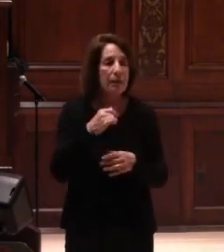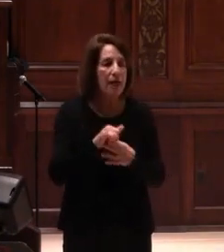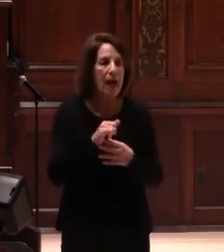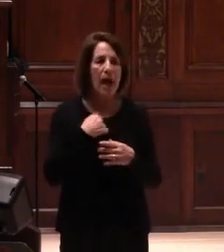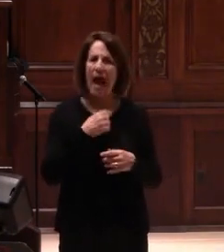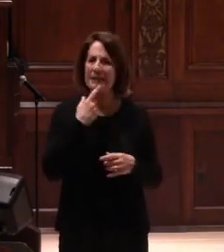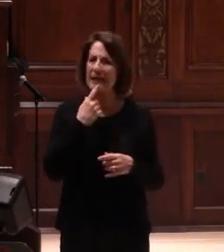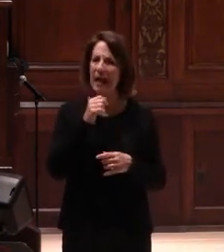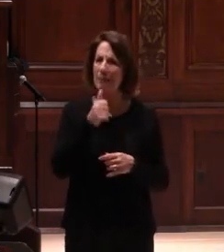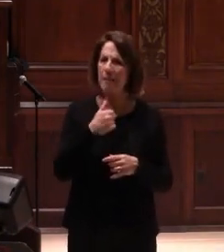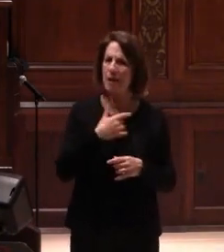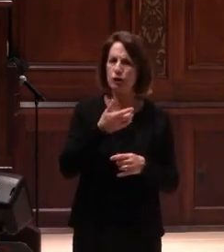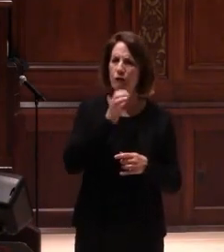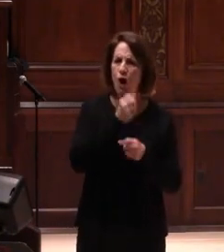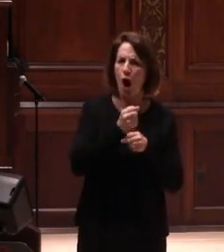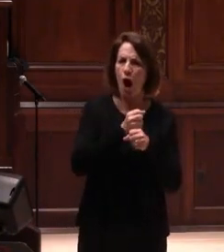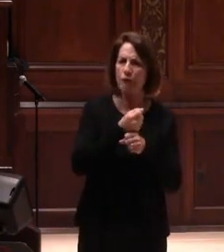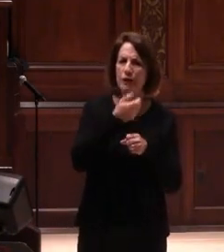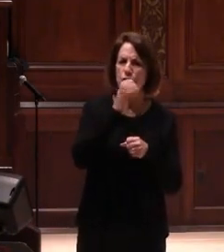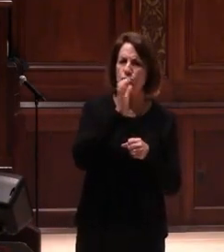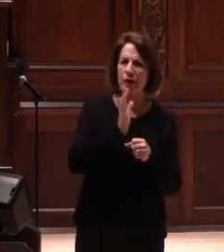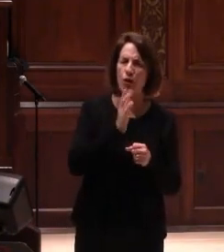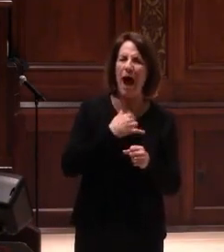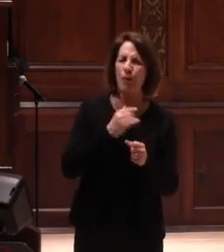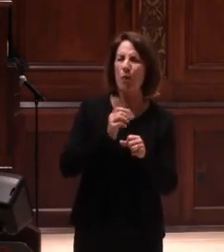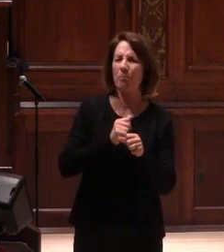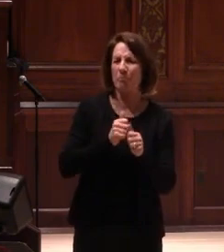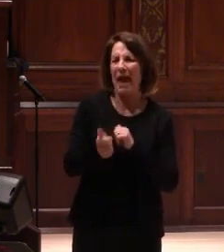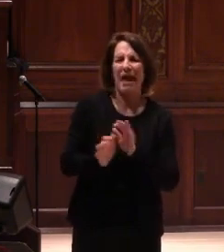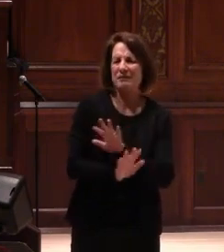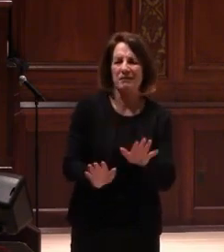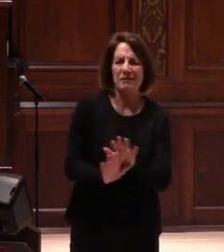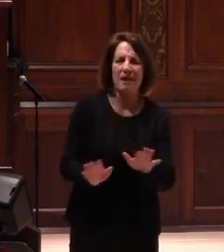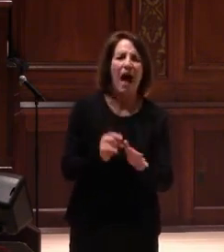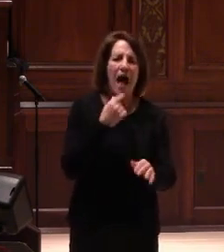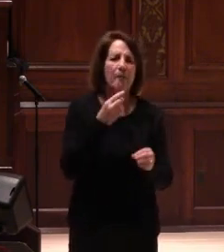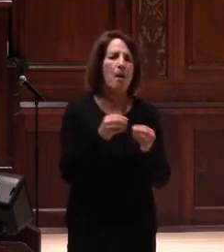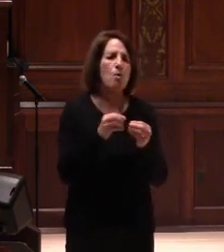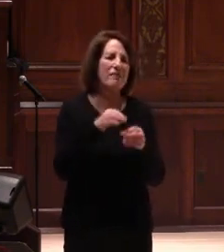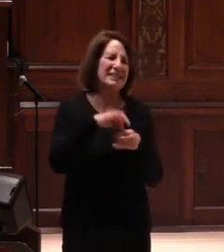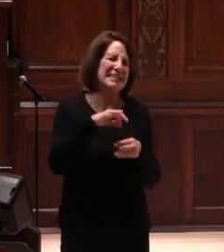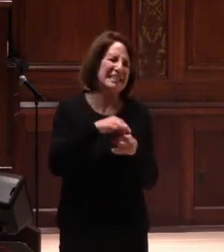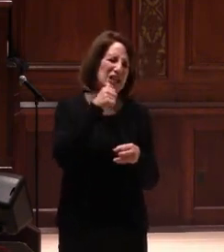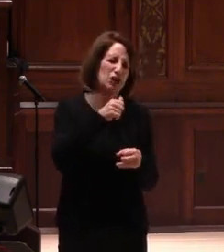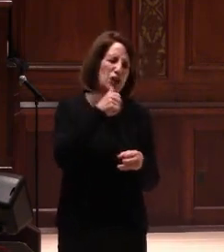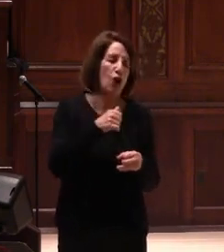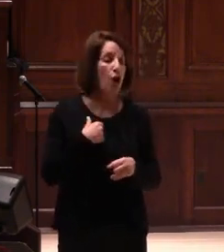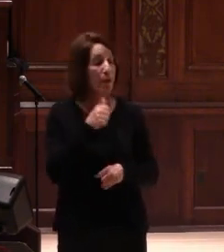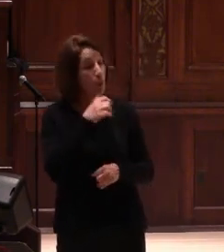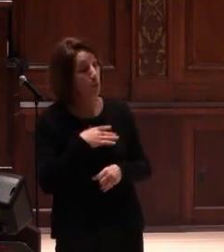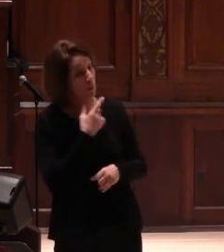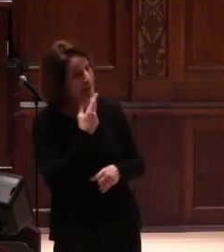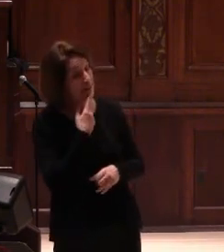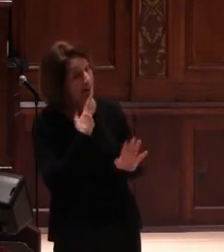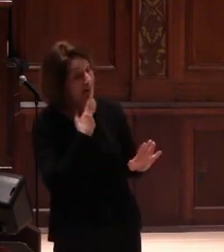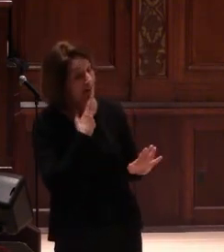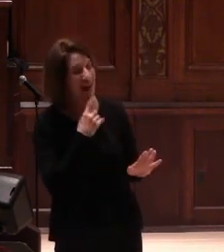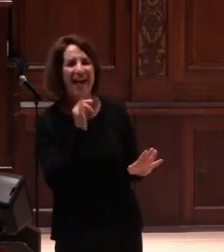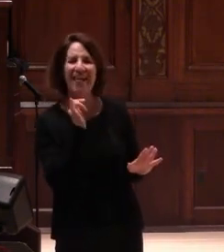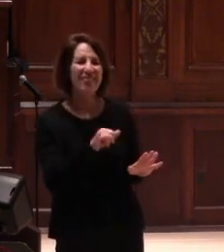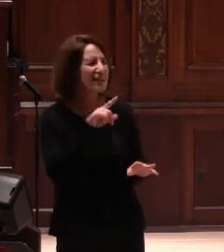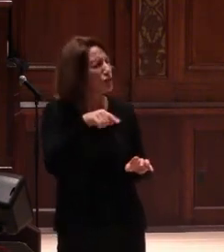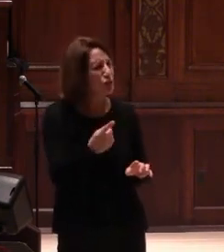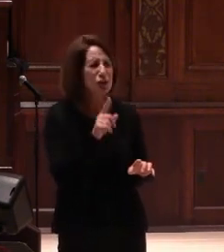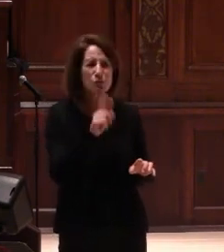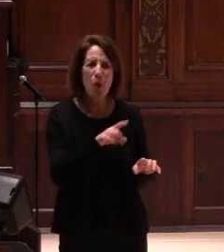really much of a coffee drinker. I think I'll pass on that one. I'm really more of a tea girl myself. And she said, that's just what we do